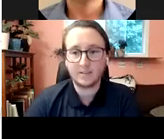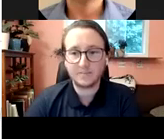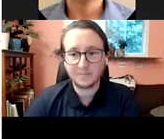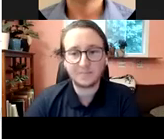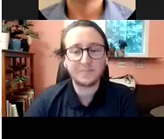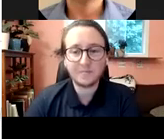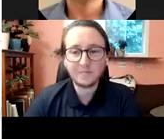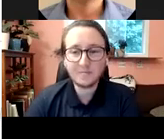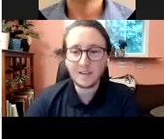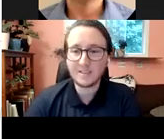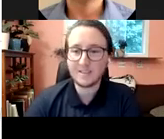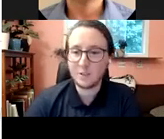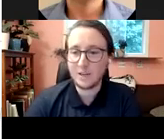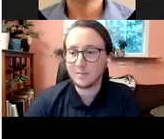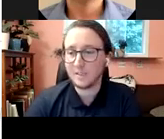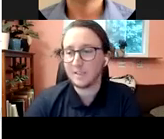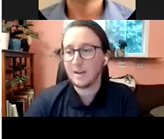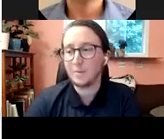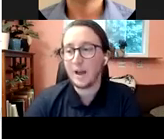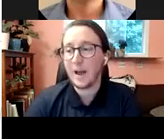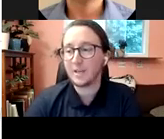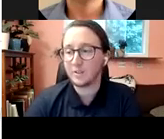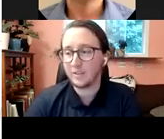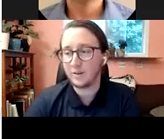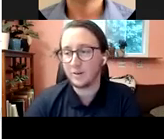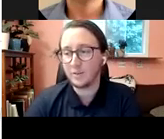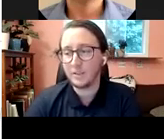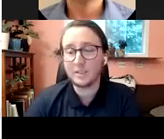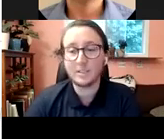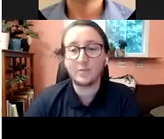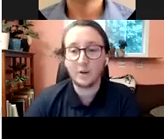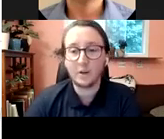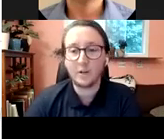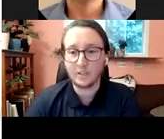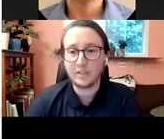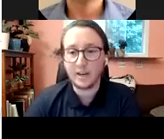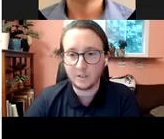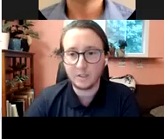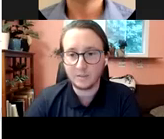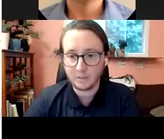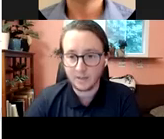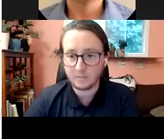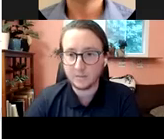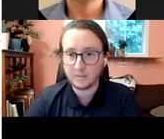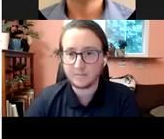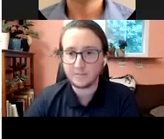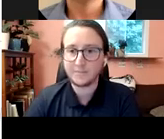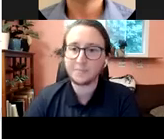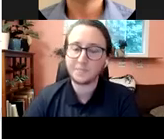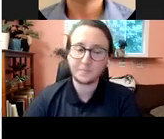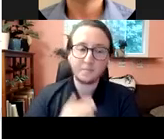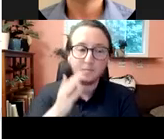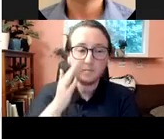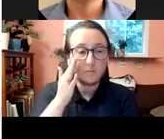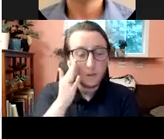thing? And Sarah chimes in, but actually though, this is a very good analogy sometimes.